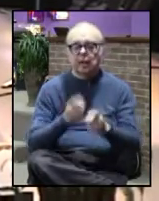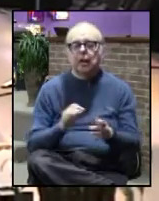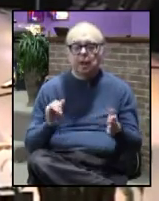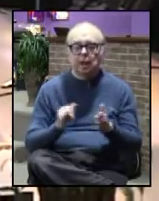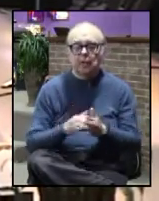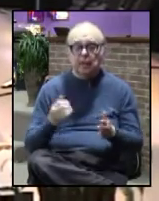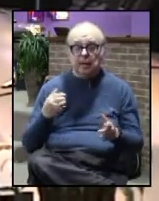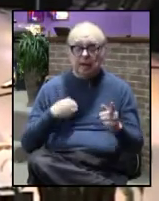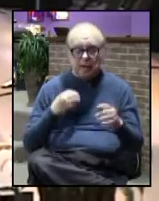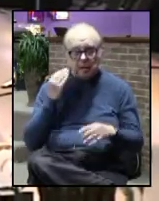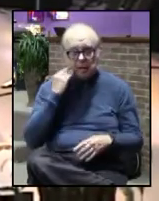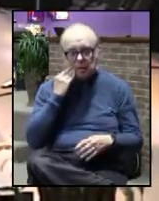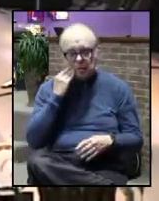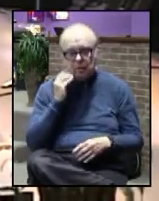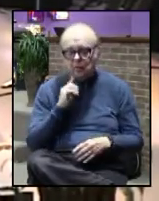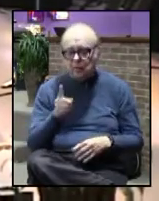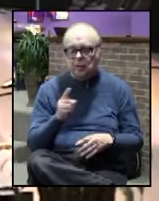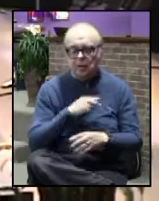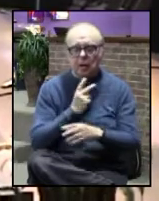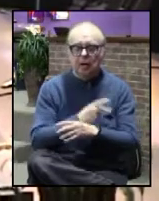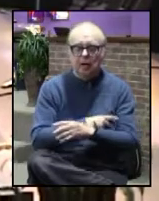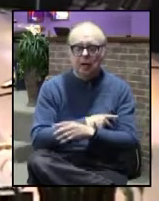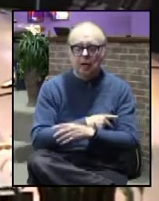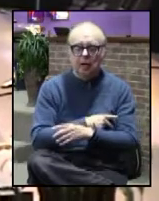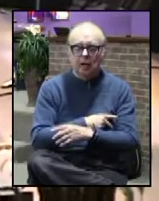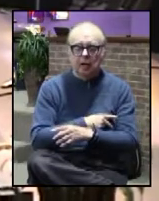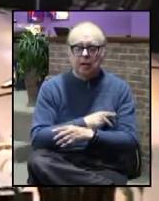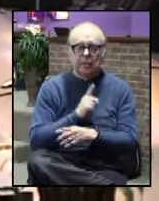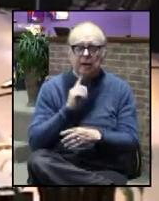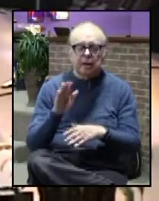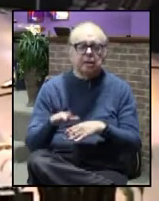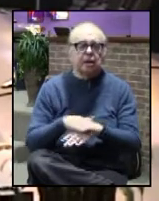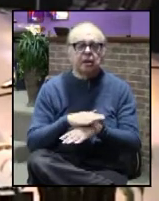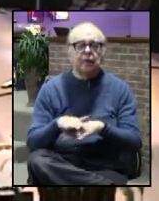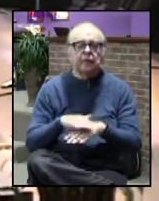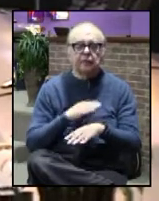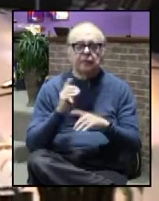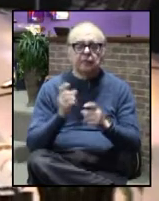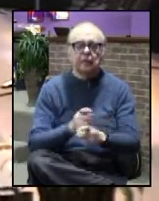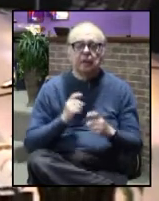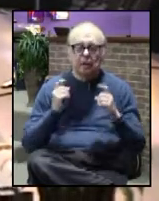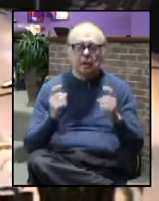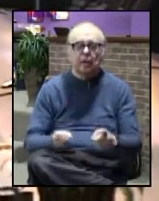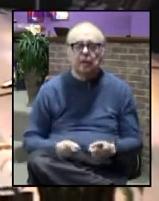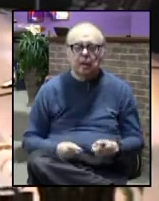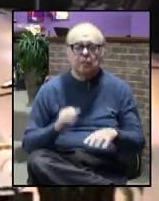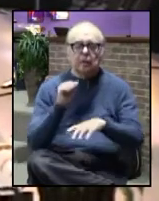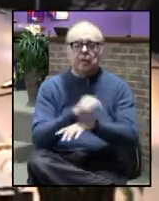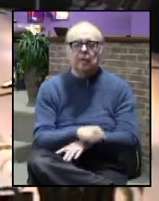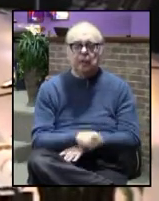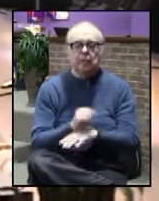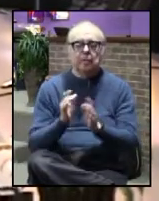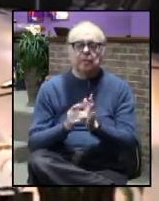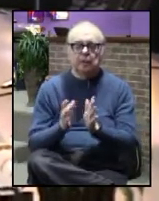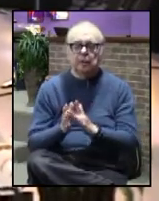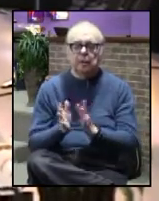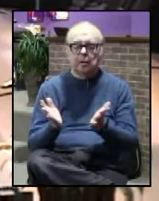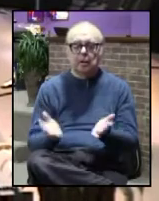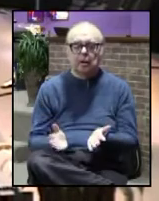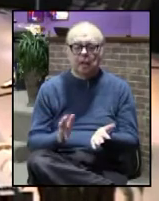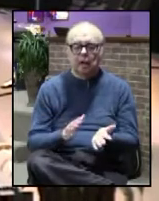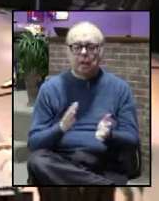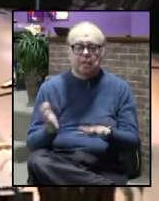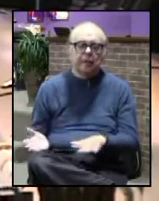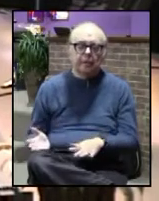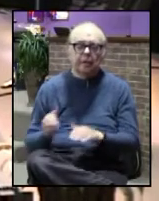that I know that is so powerful, it will cover sin. It will conquer. The Bible says death, hell,